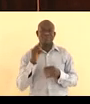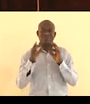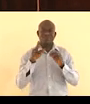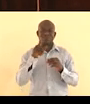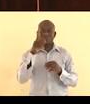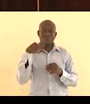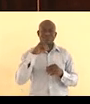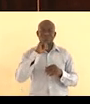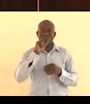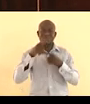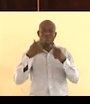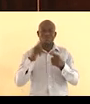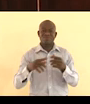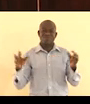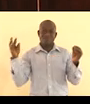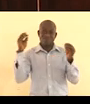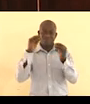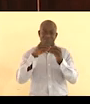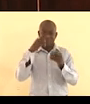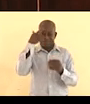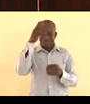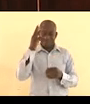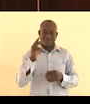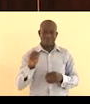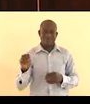not going to do more for them,